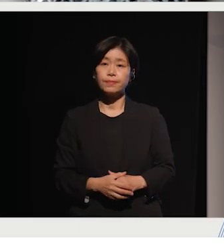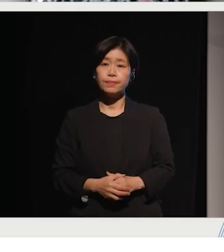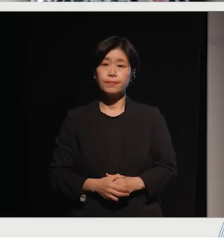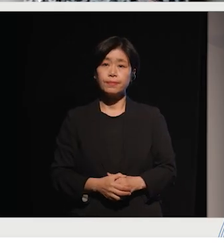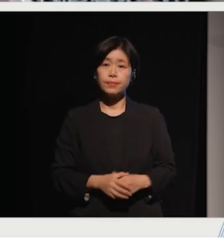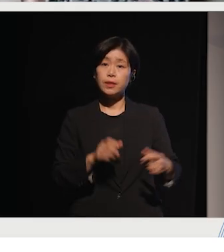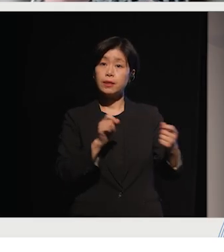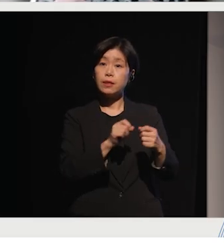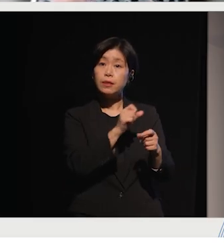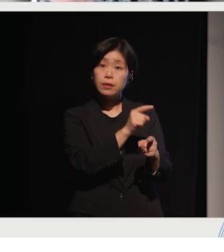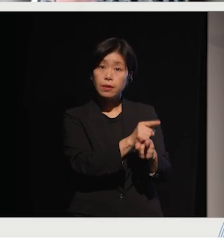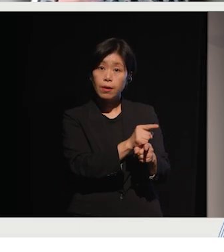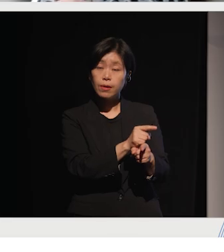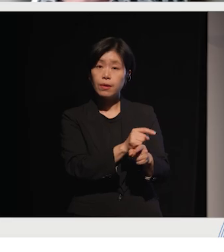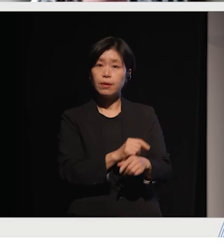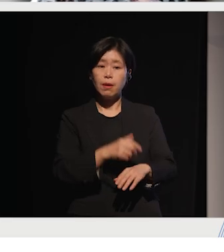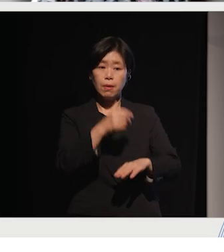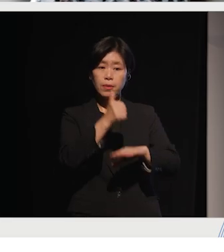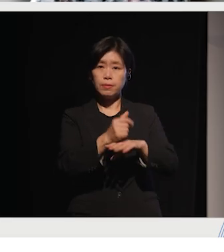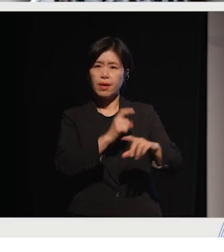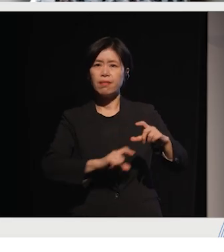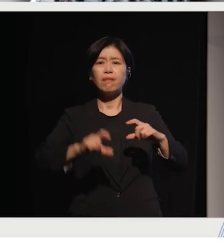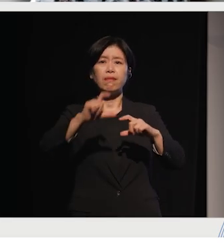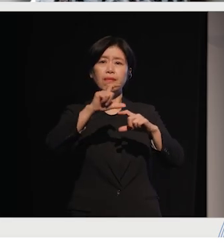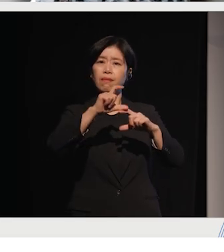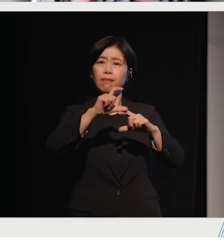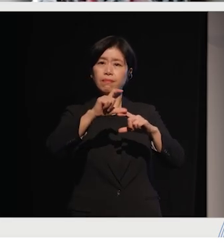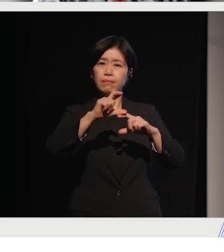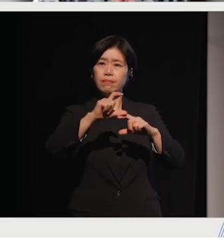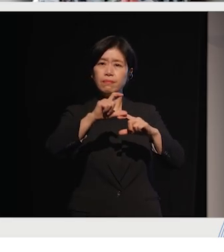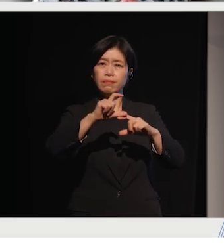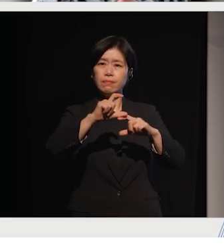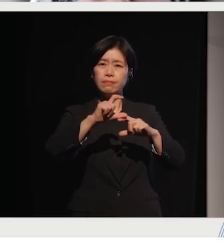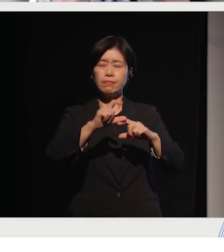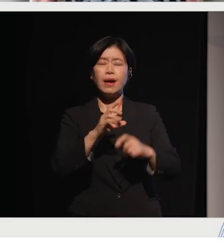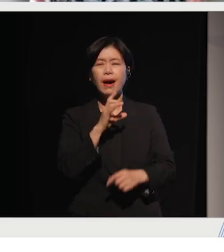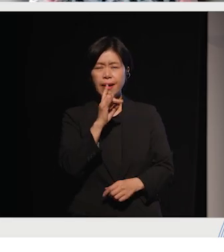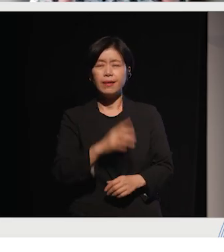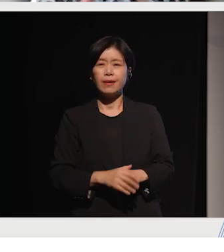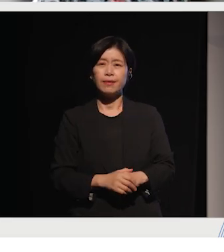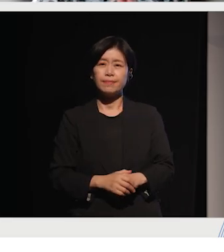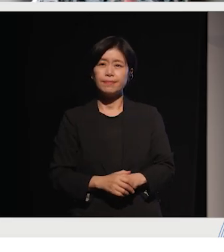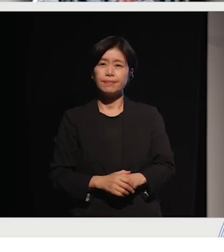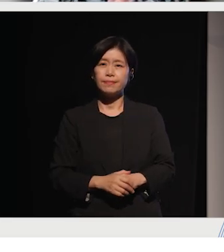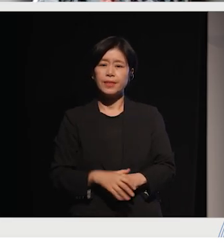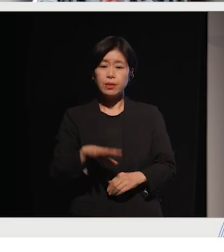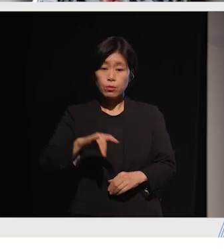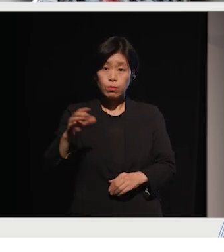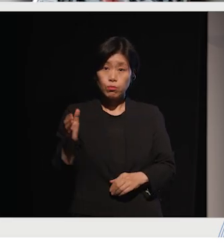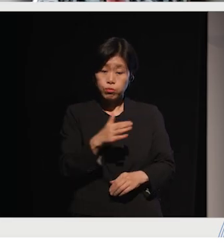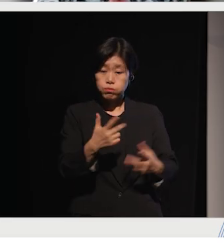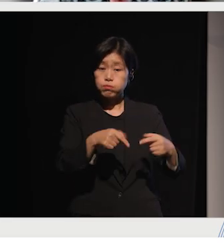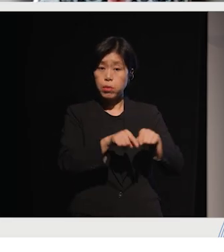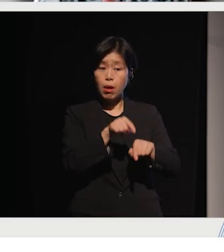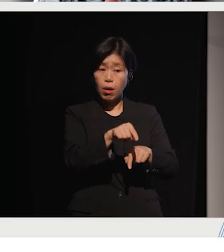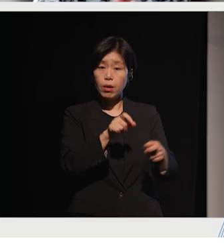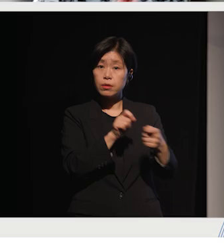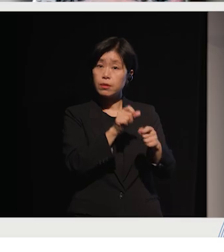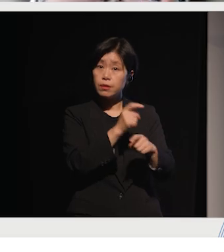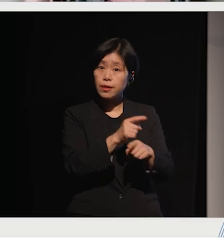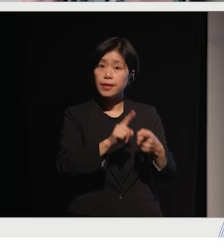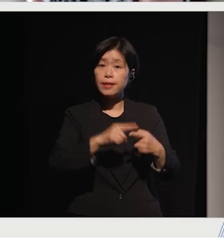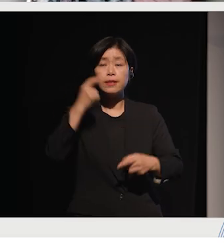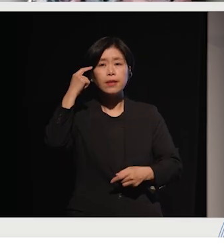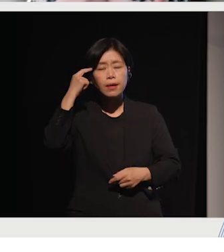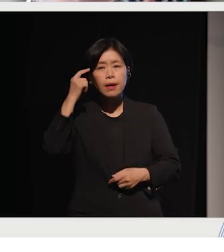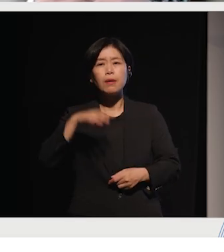want accessibility to be something that we have to add on at the end. Obviously, we have to work a lot with administrative offices to